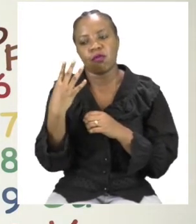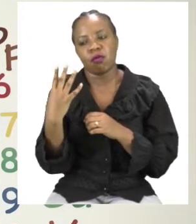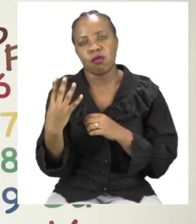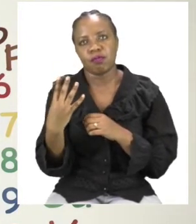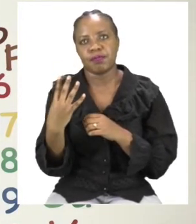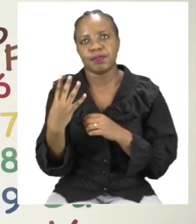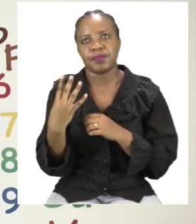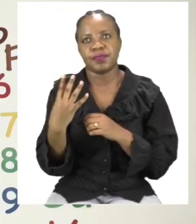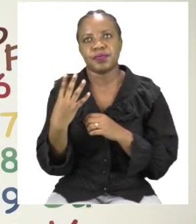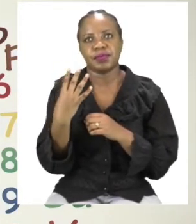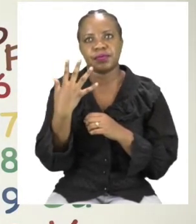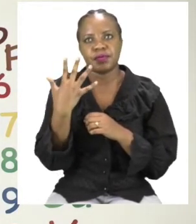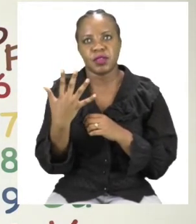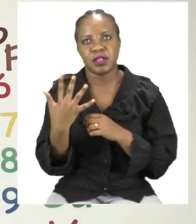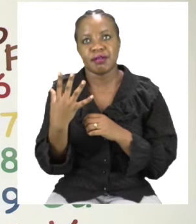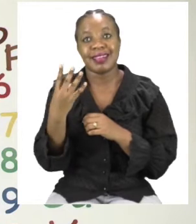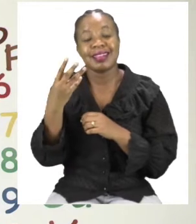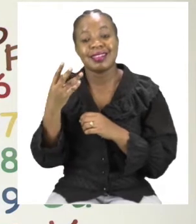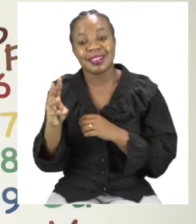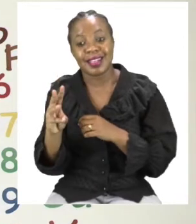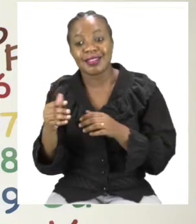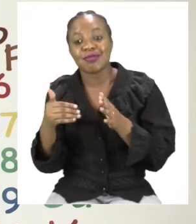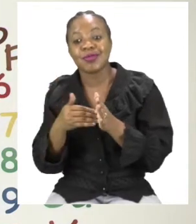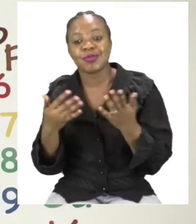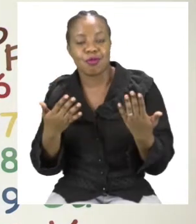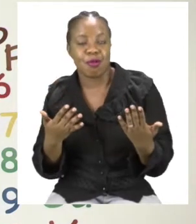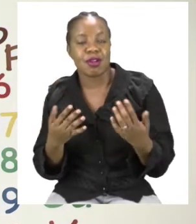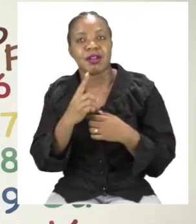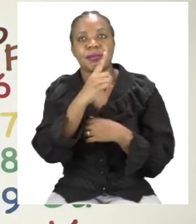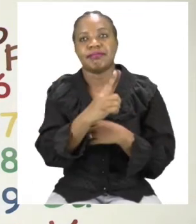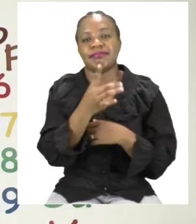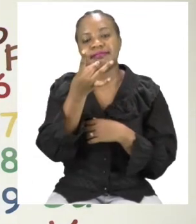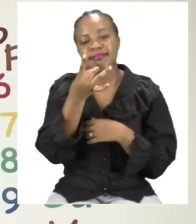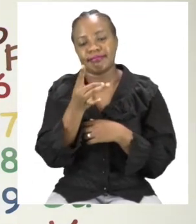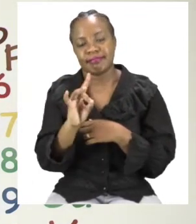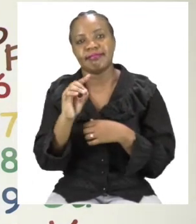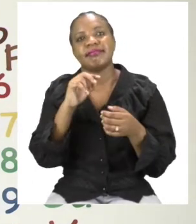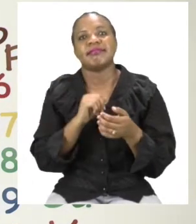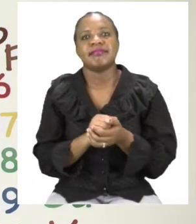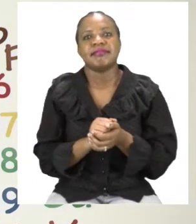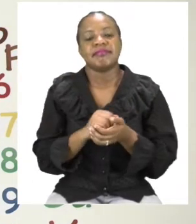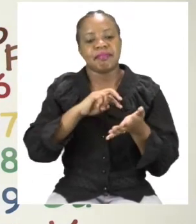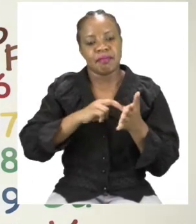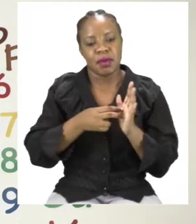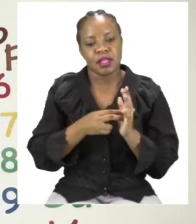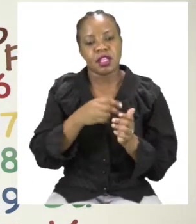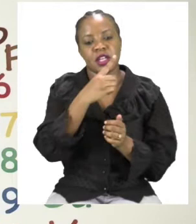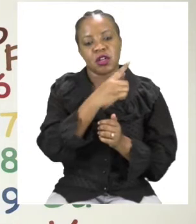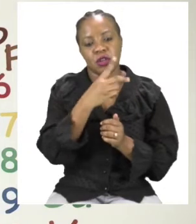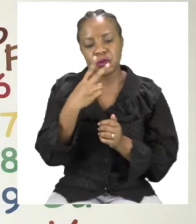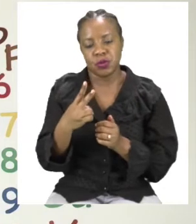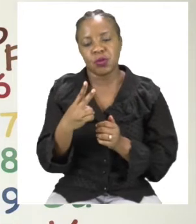4, 5, 6. So our answer is correct. Now I want